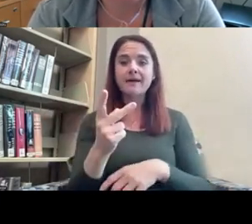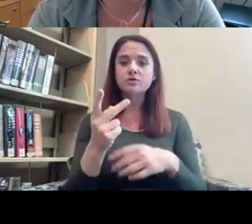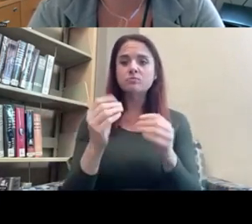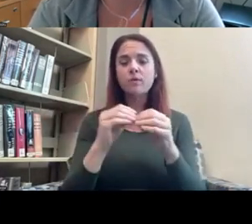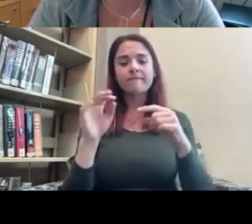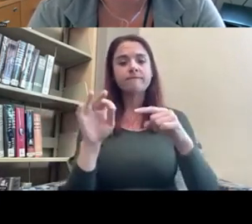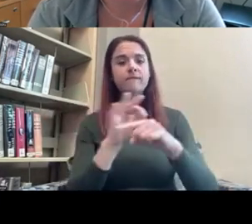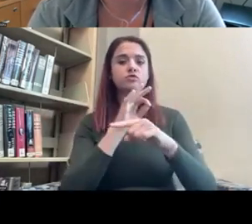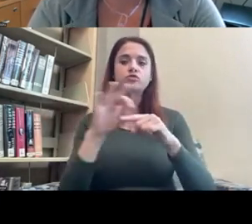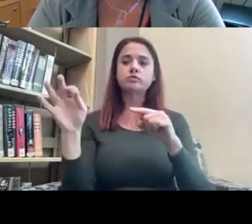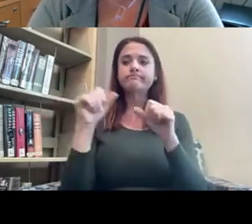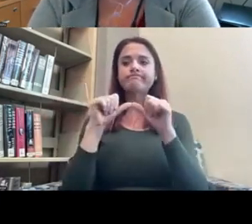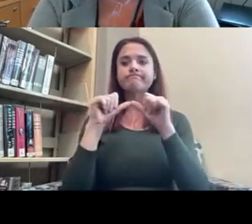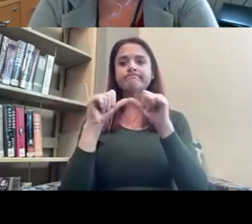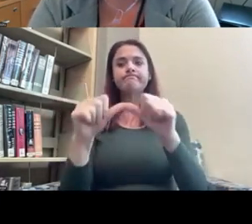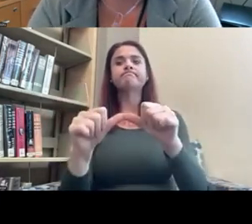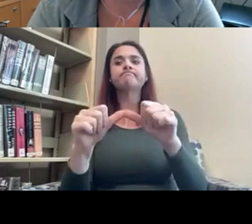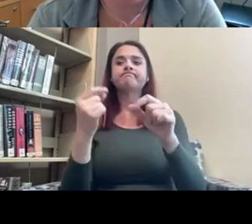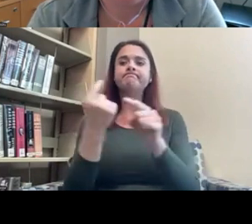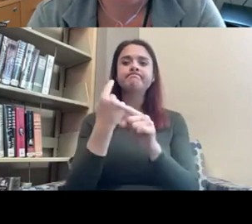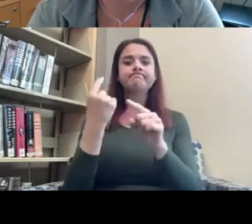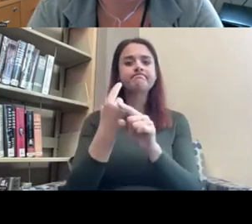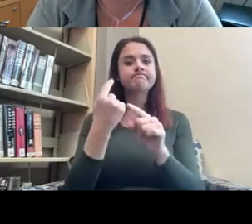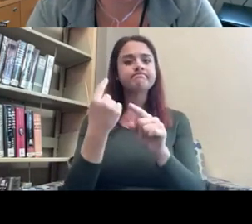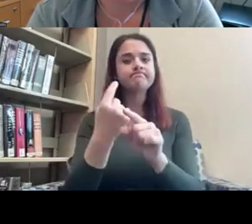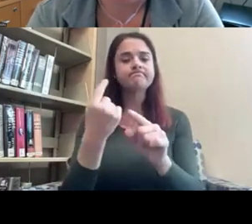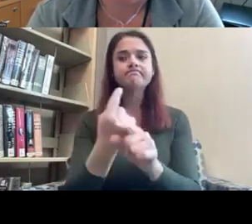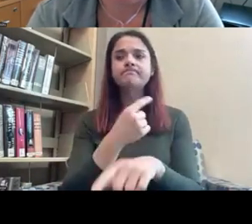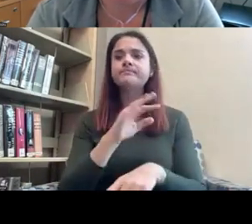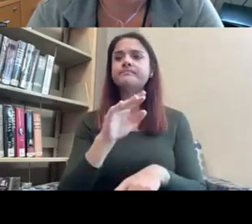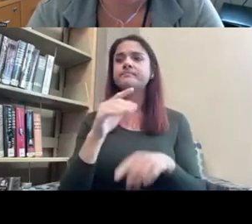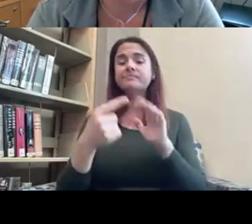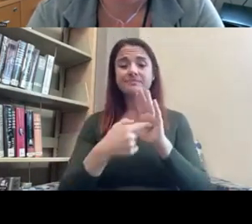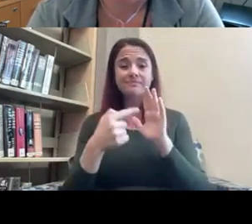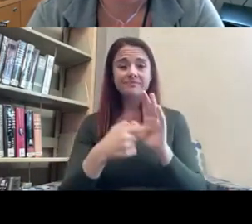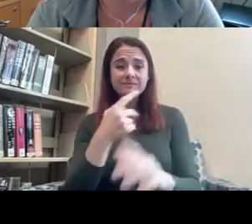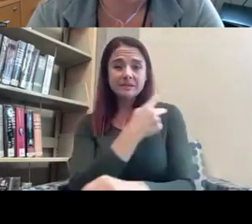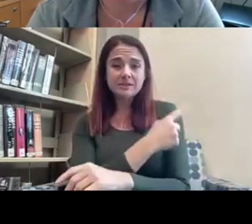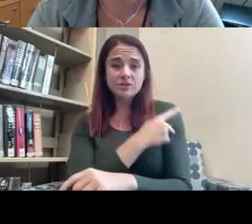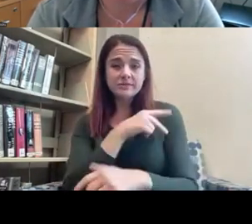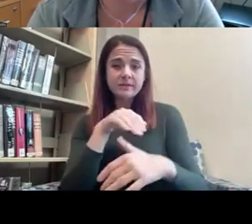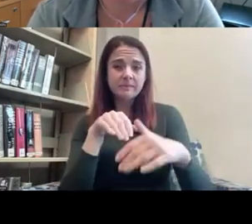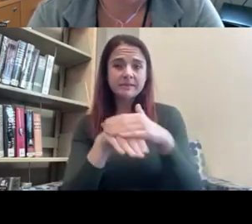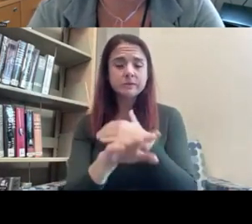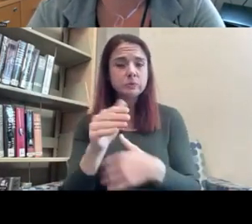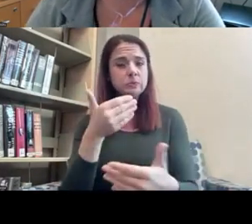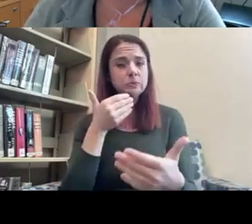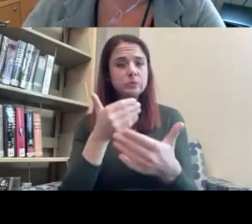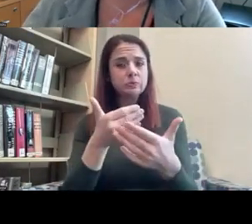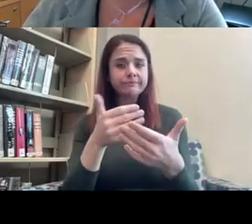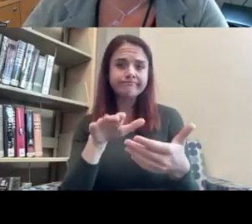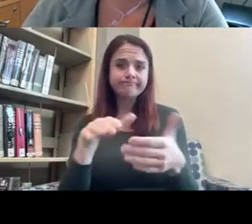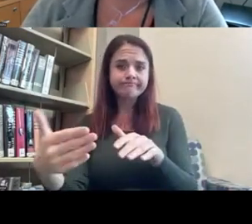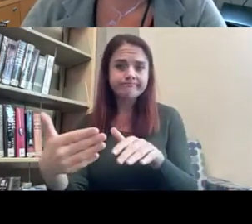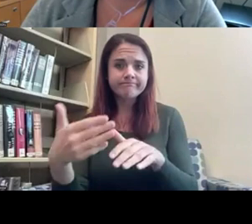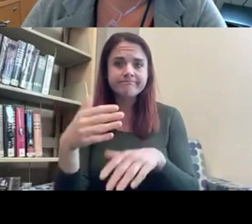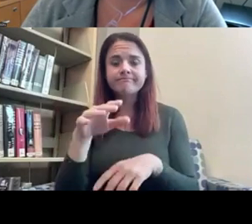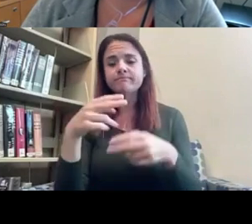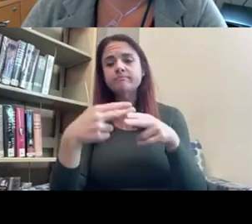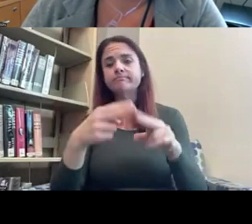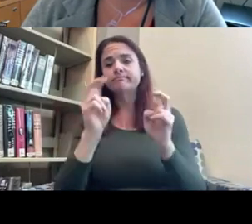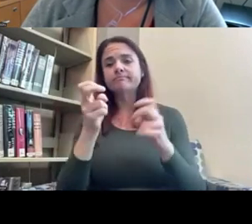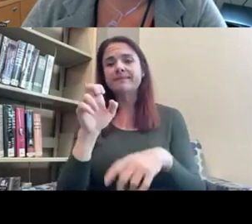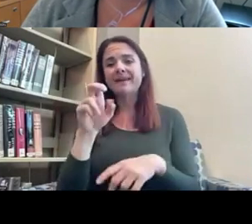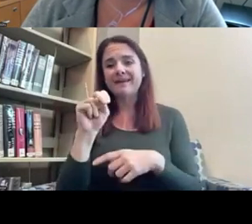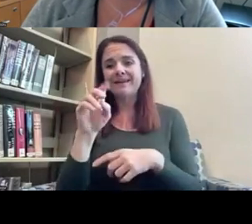status. Sometimes we have patients who come in that are end stage and they are too weak